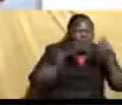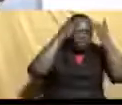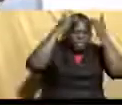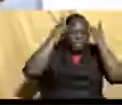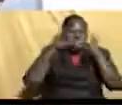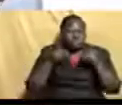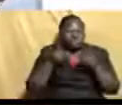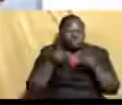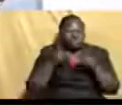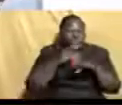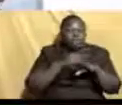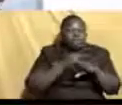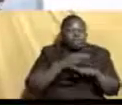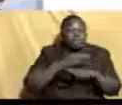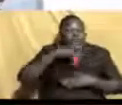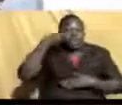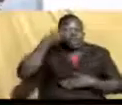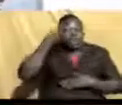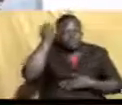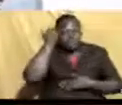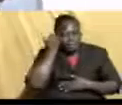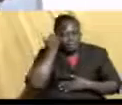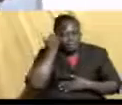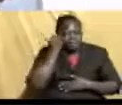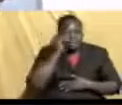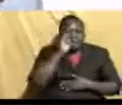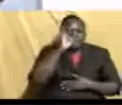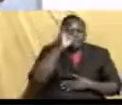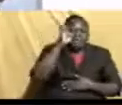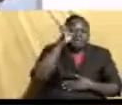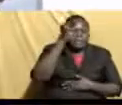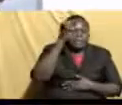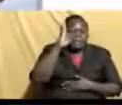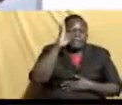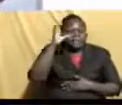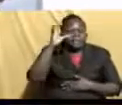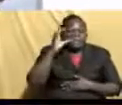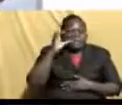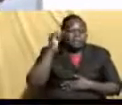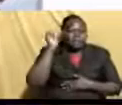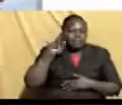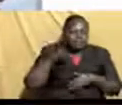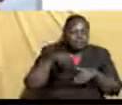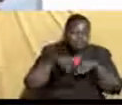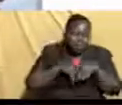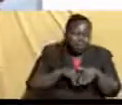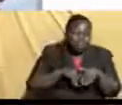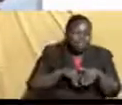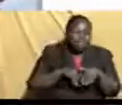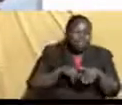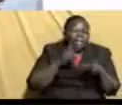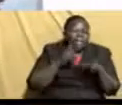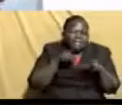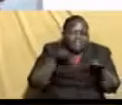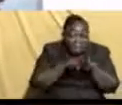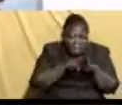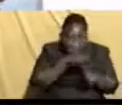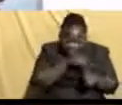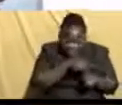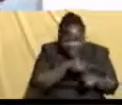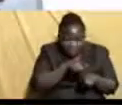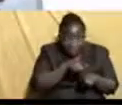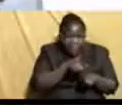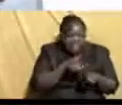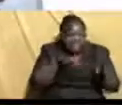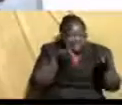court or a superior court to be unlawful, IBC will hide behind the fact that a High Court had made that determination. It was still IBC's